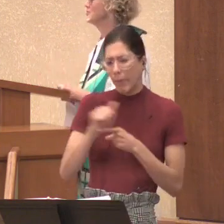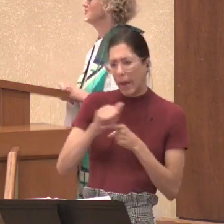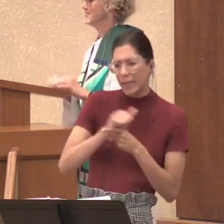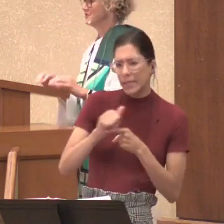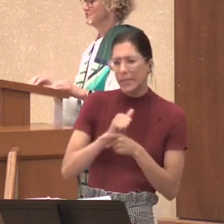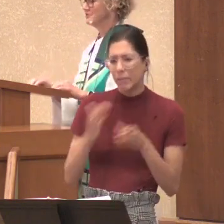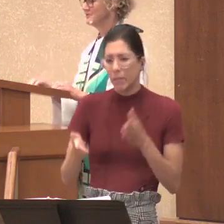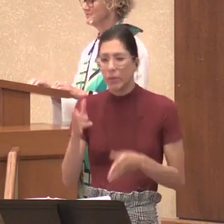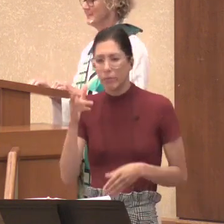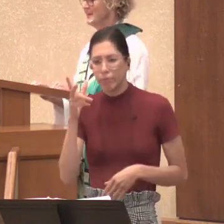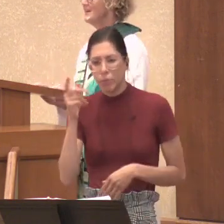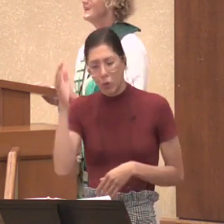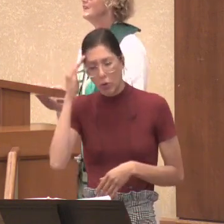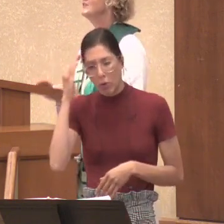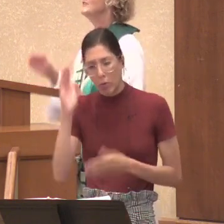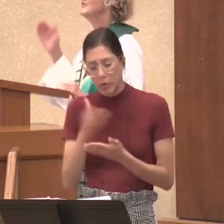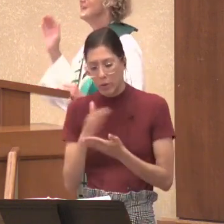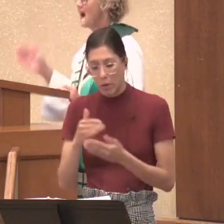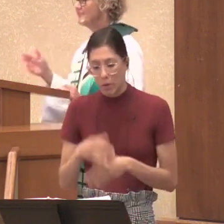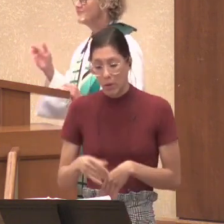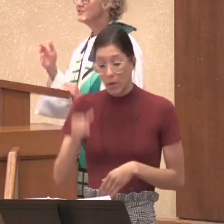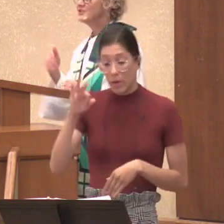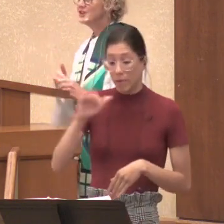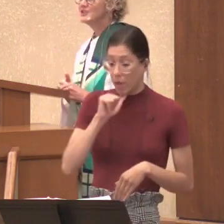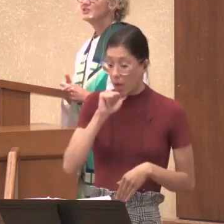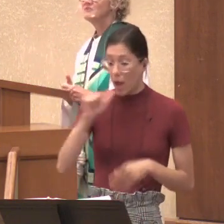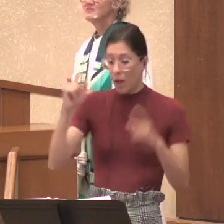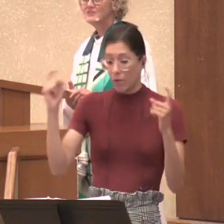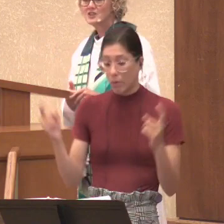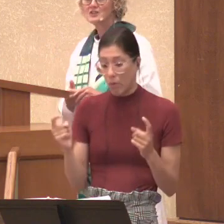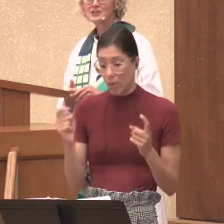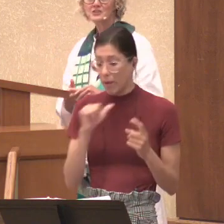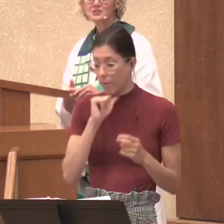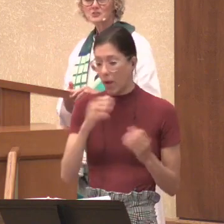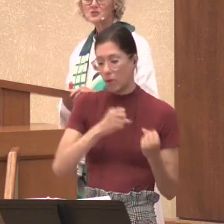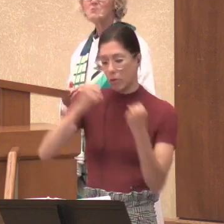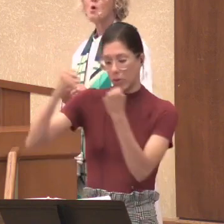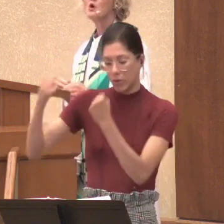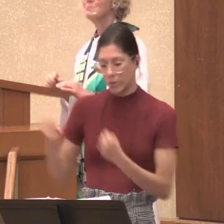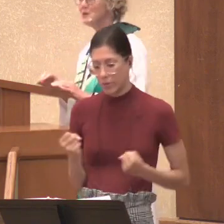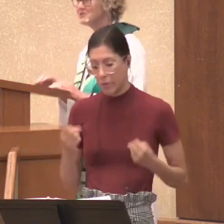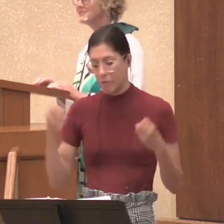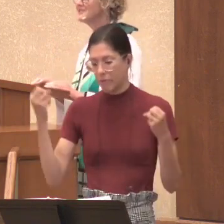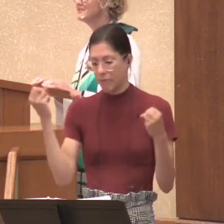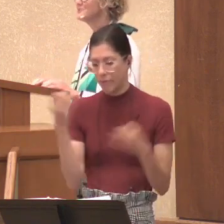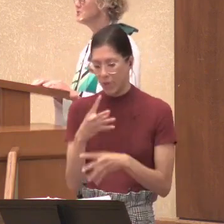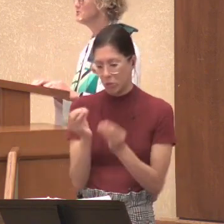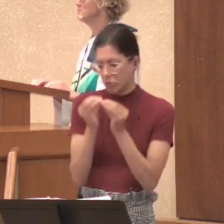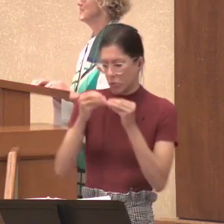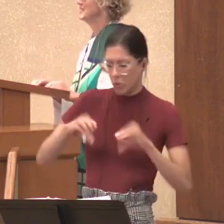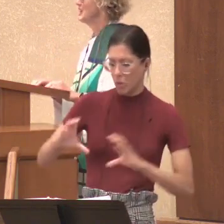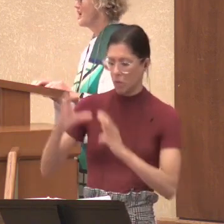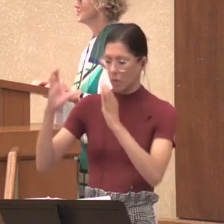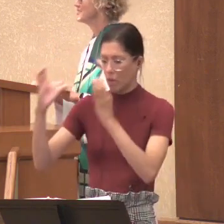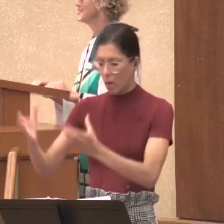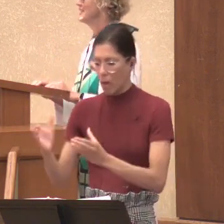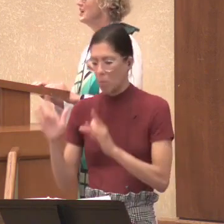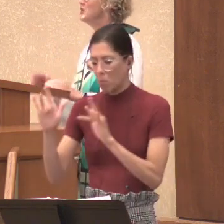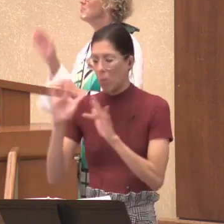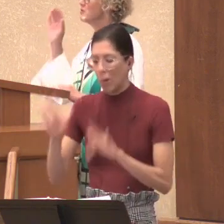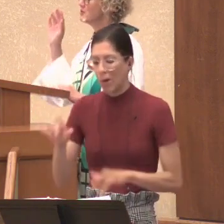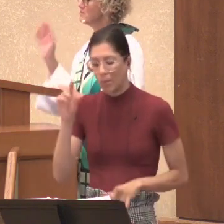probably heard that tune. If not for the courage of the fearless crew, poor Moses would be